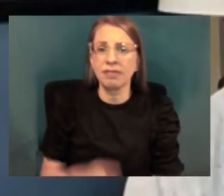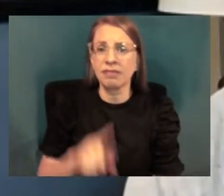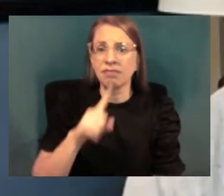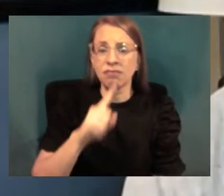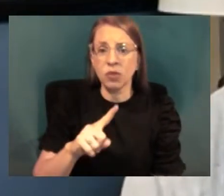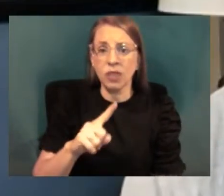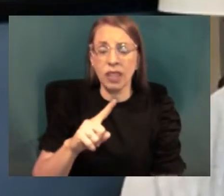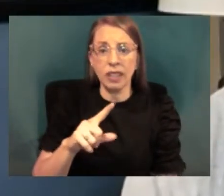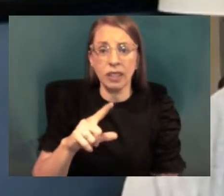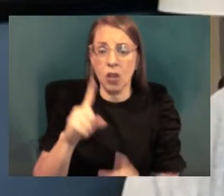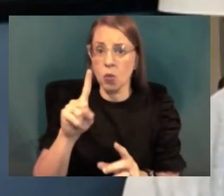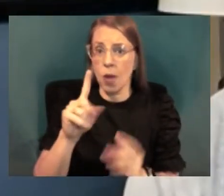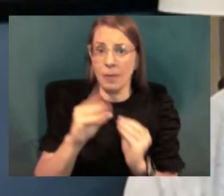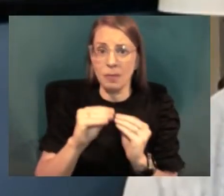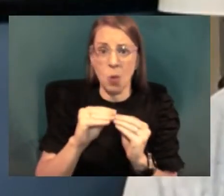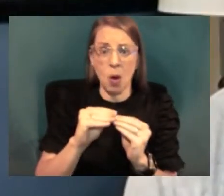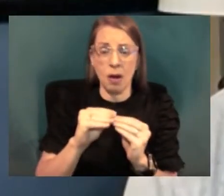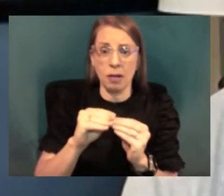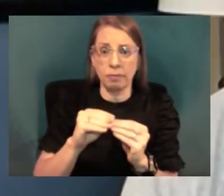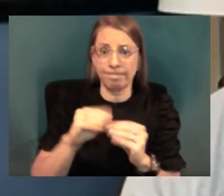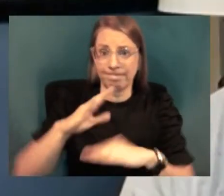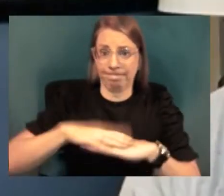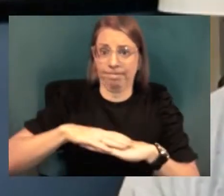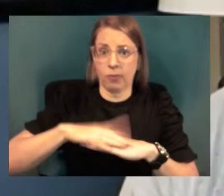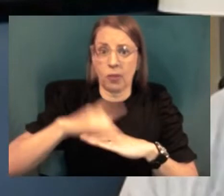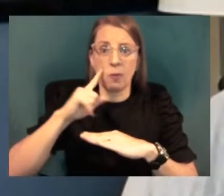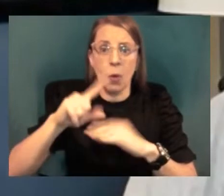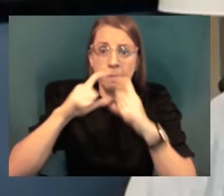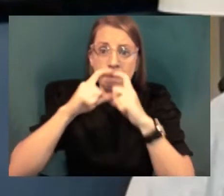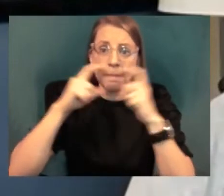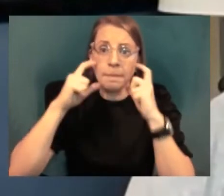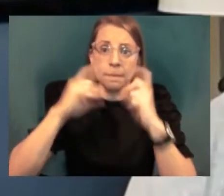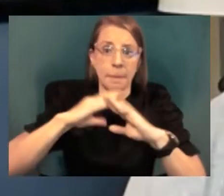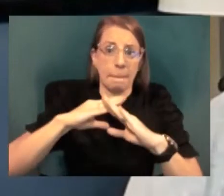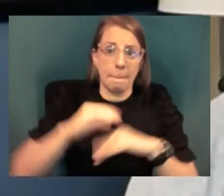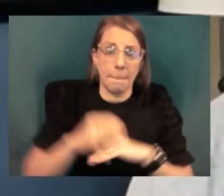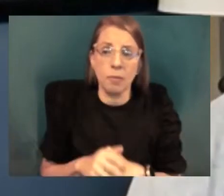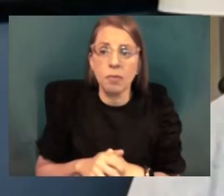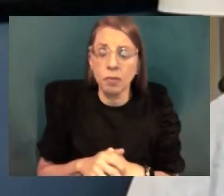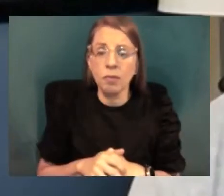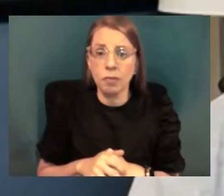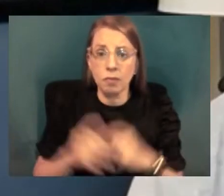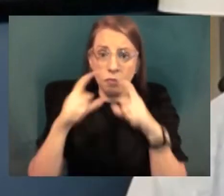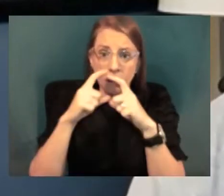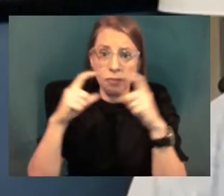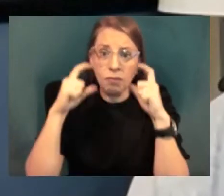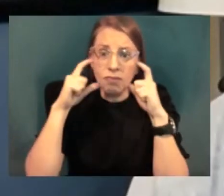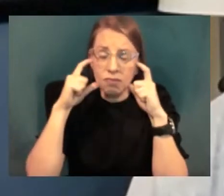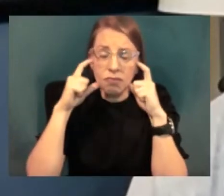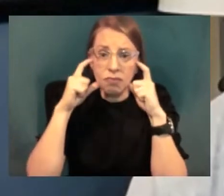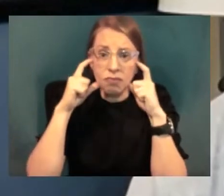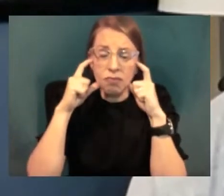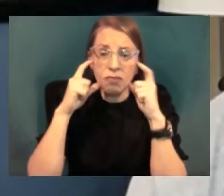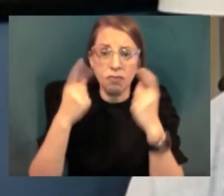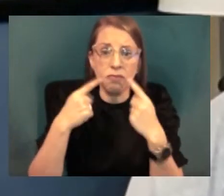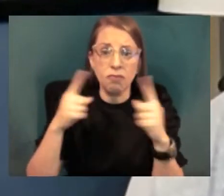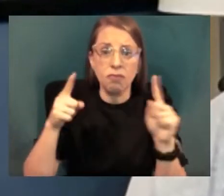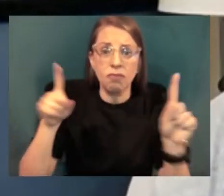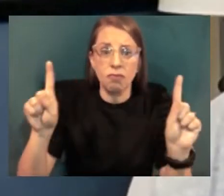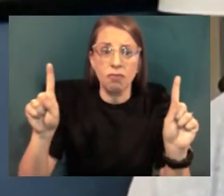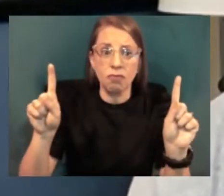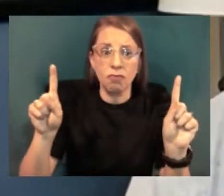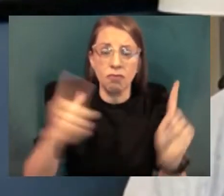well, although the vaccines really block up a lot of those holes from the Swiss cheese and are extremely effective at